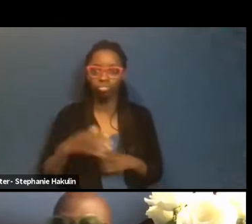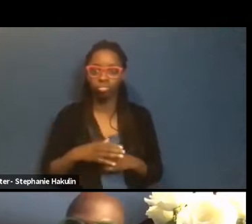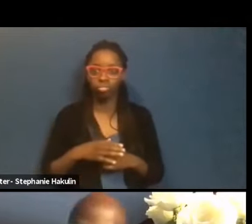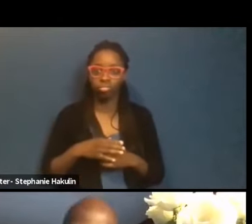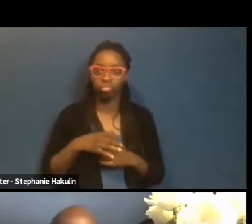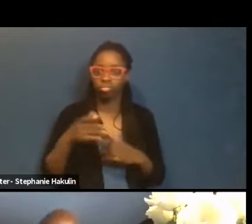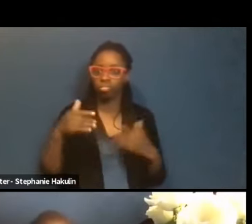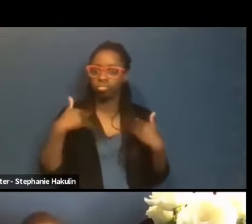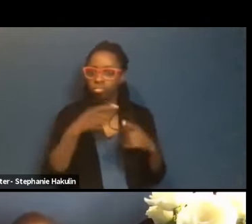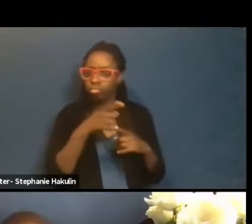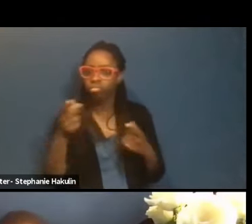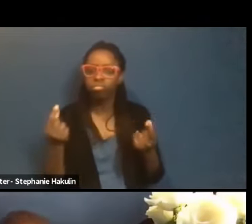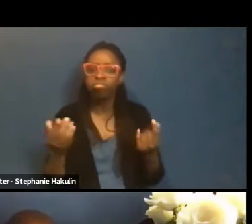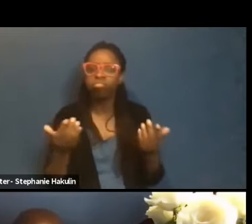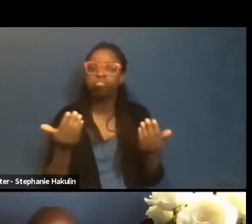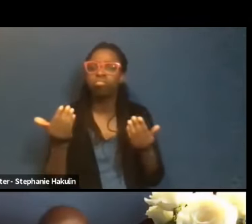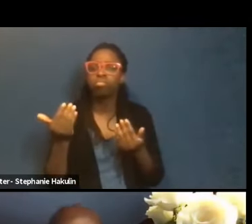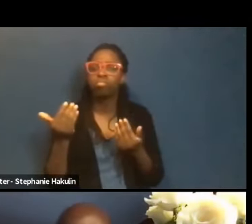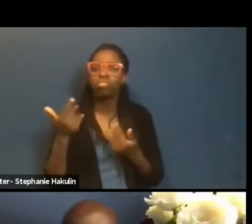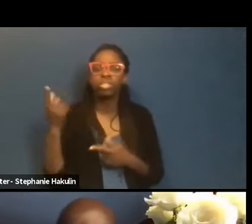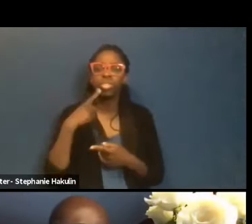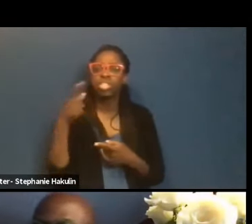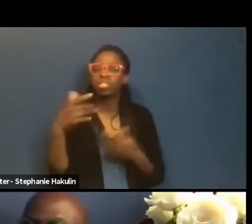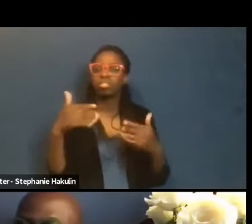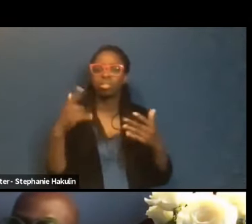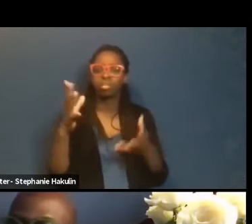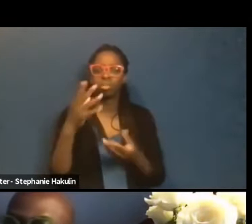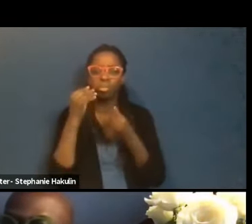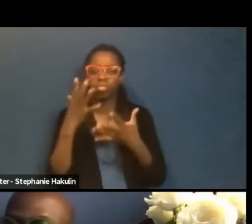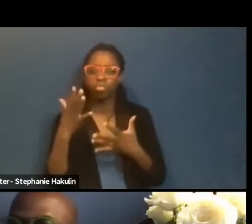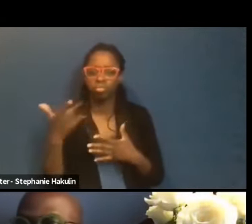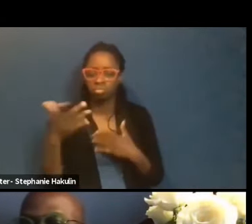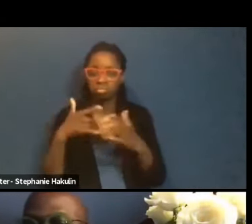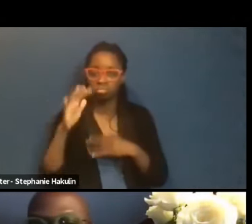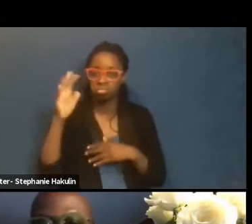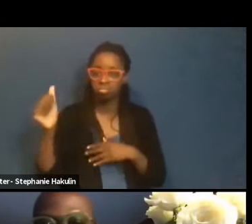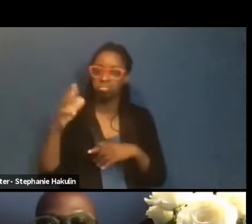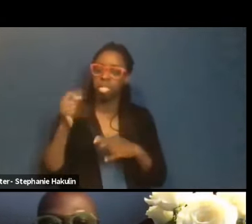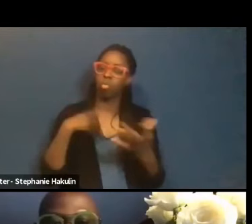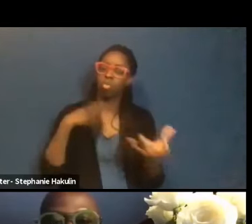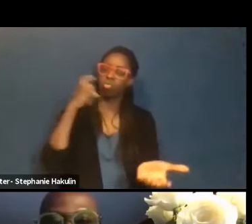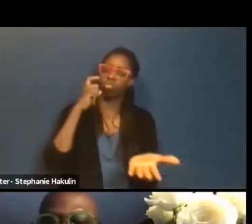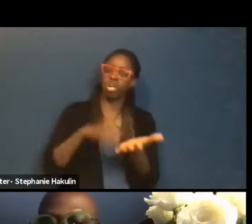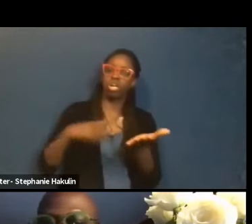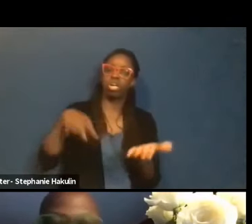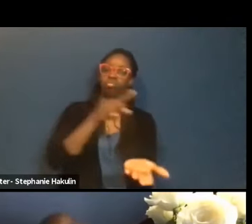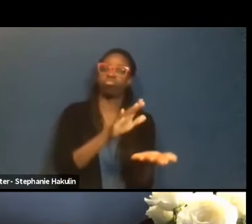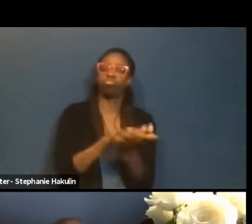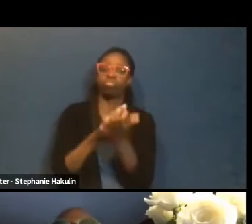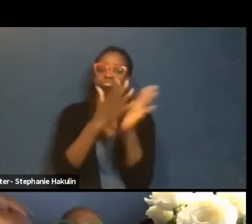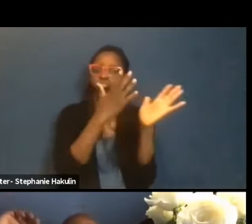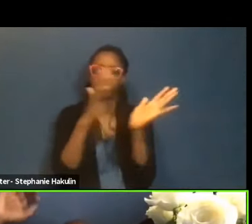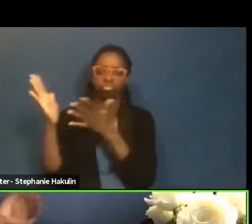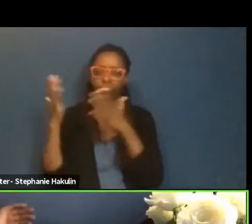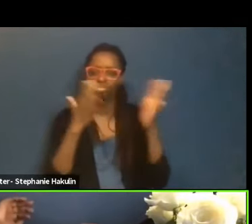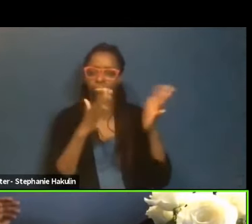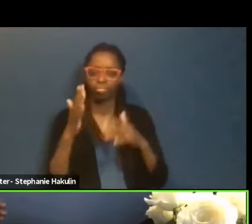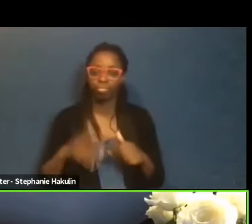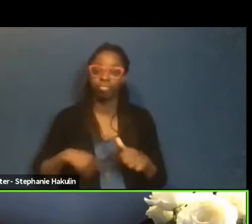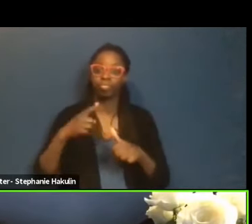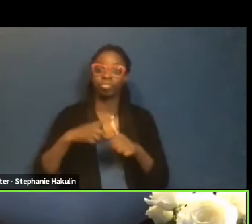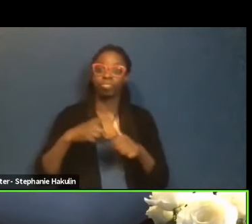it happen. Yes. Shout out to y'all. For real, for real. From low to high, we have a 7, an 8.4.